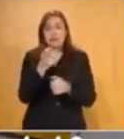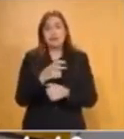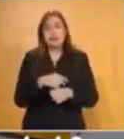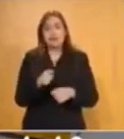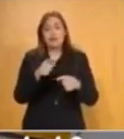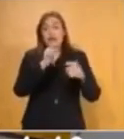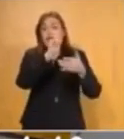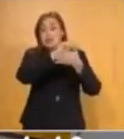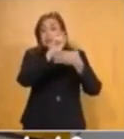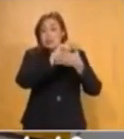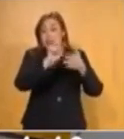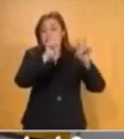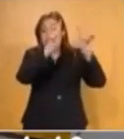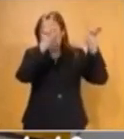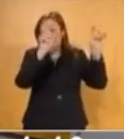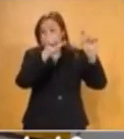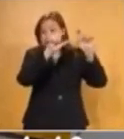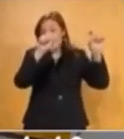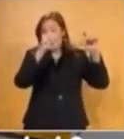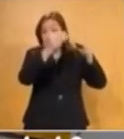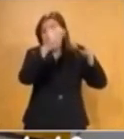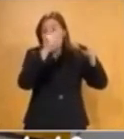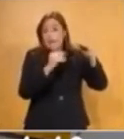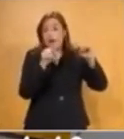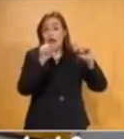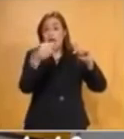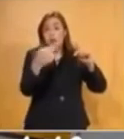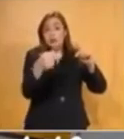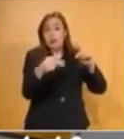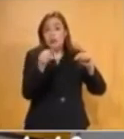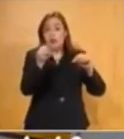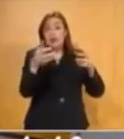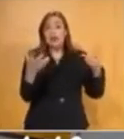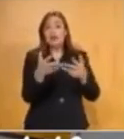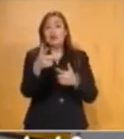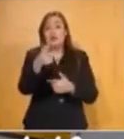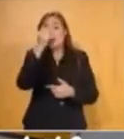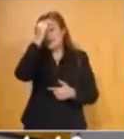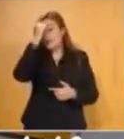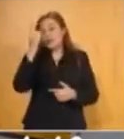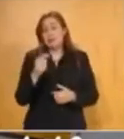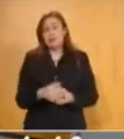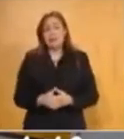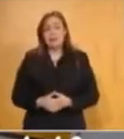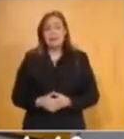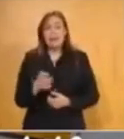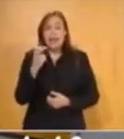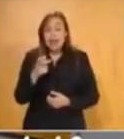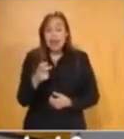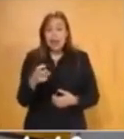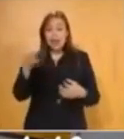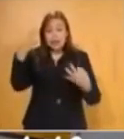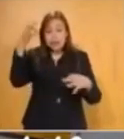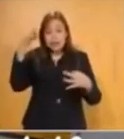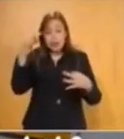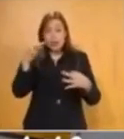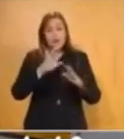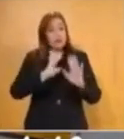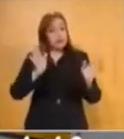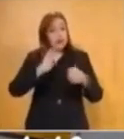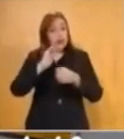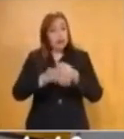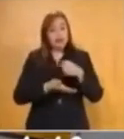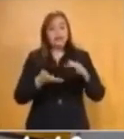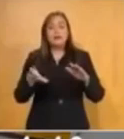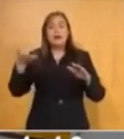como autor. Cuando tengas tu cómic, esa hoja en la que tú hayas creado tu propio cómic, la vas a incluir en tu portafolio